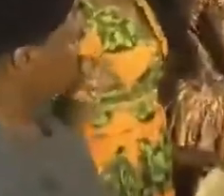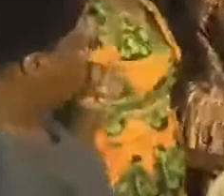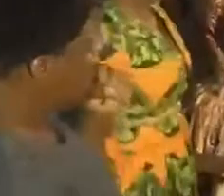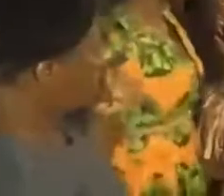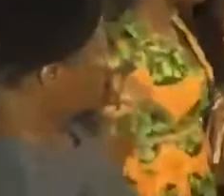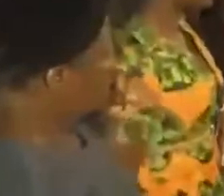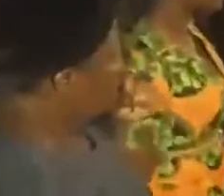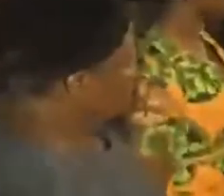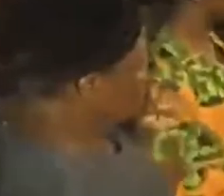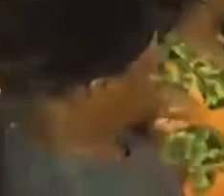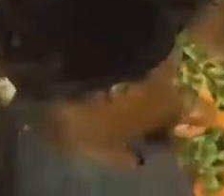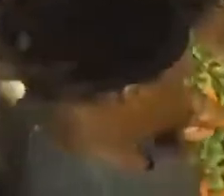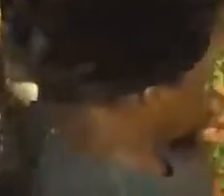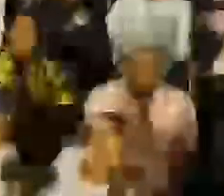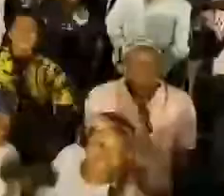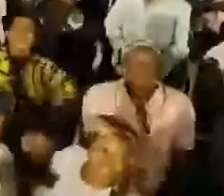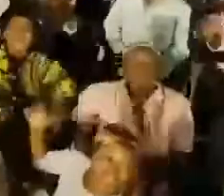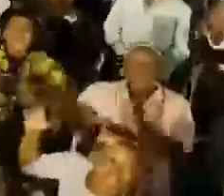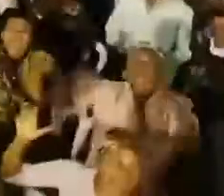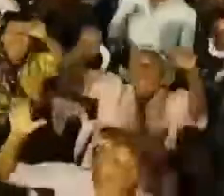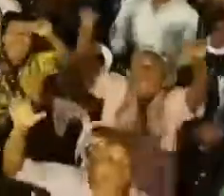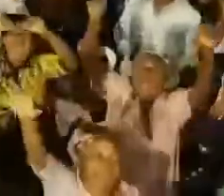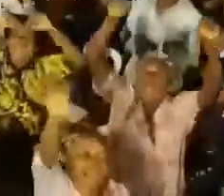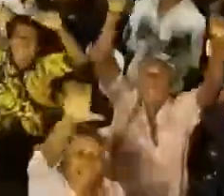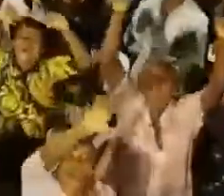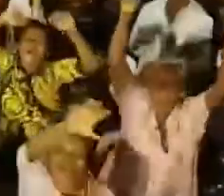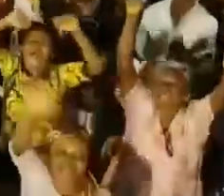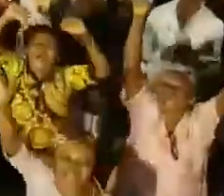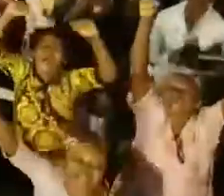I said, praise the Lord.